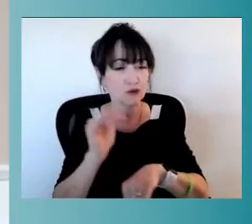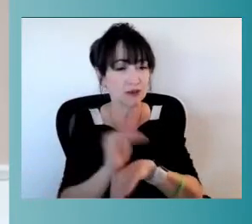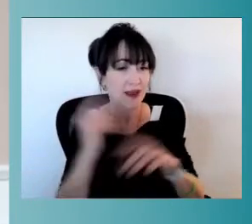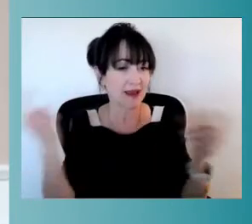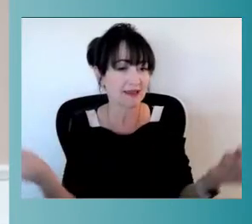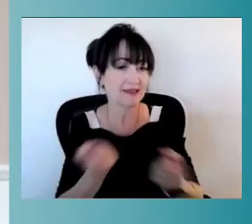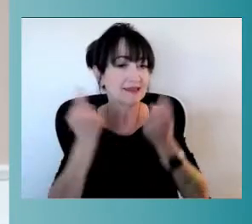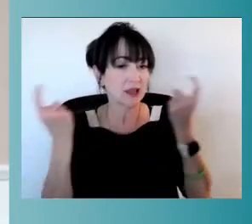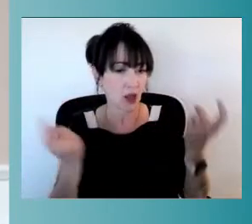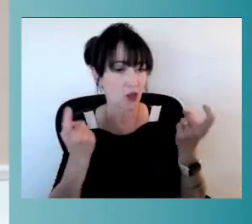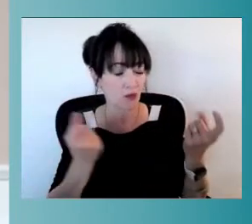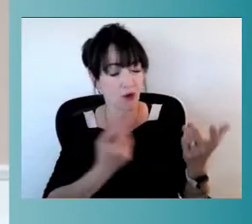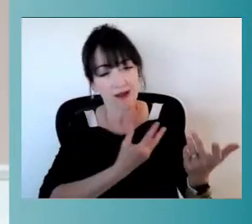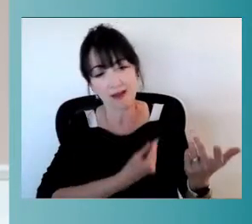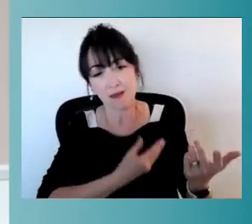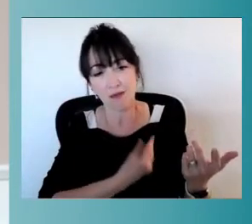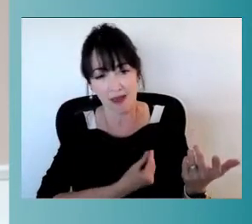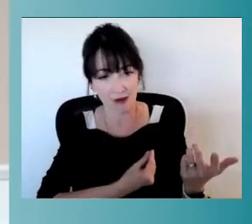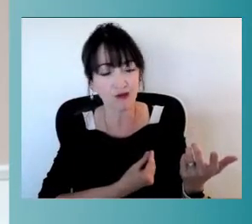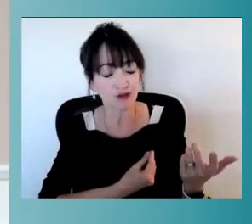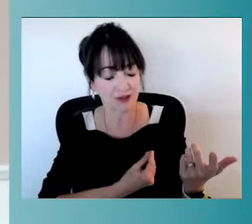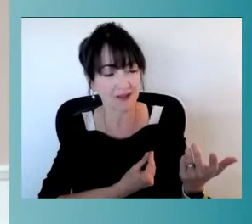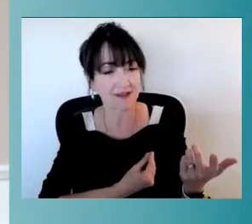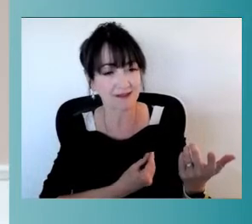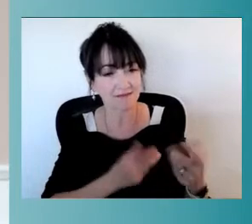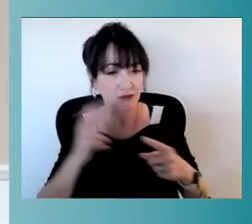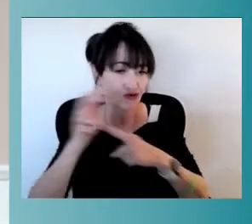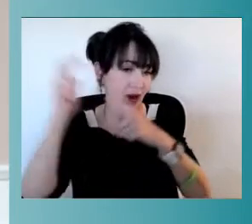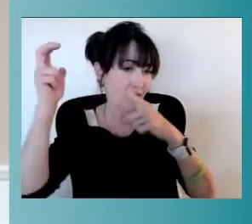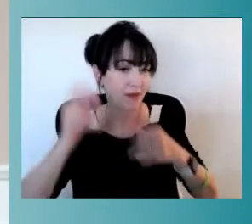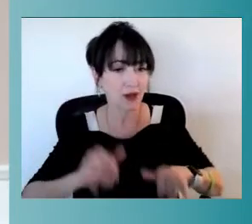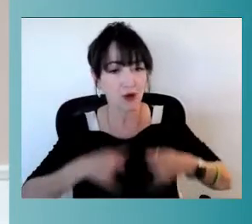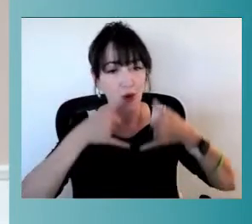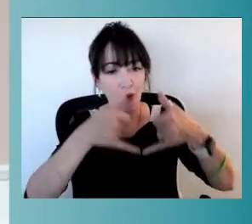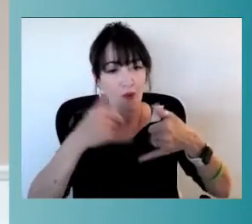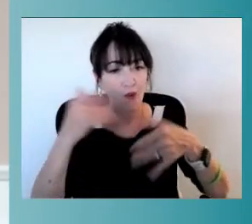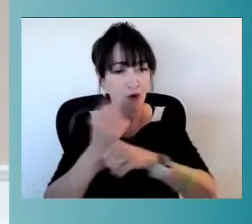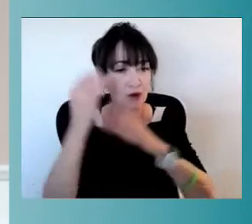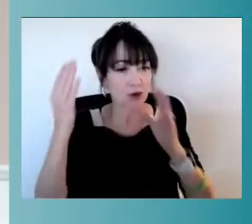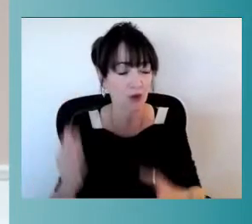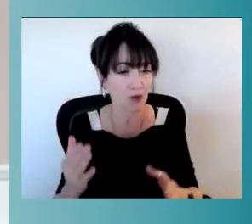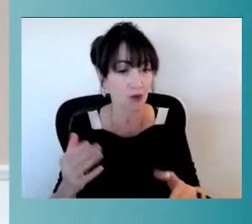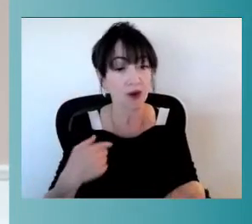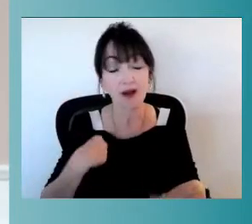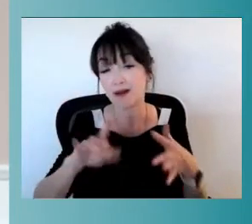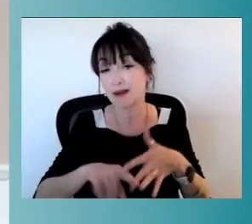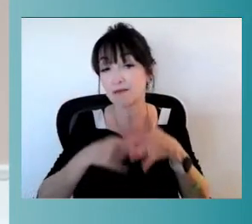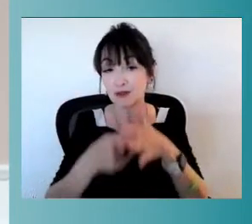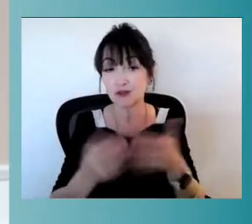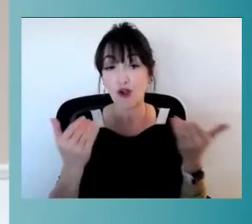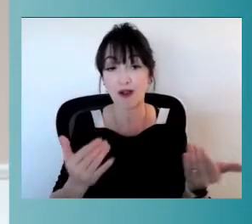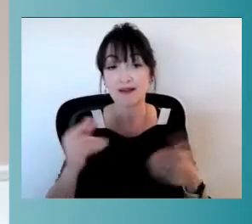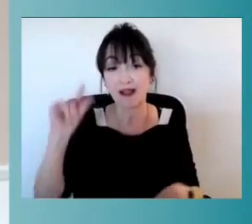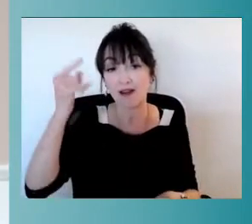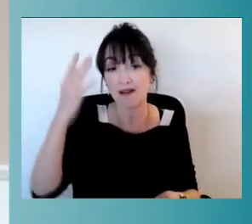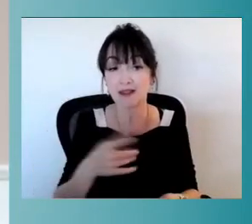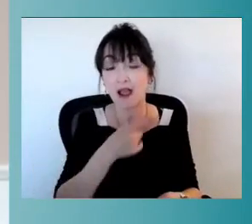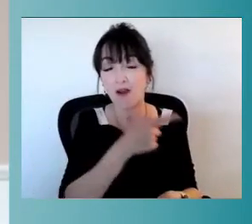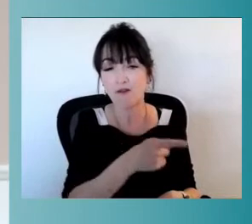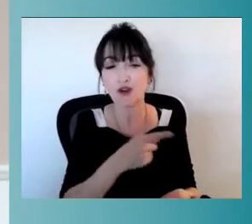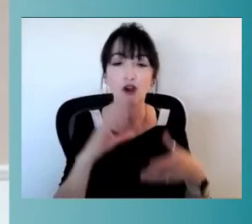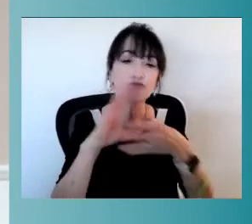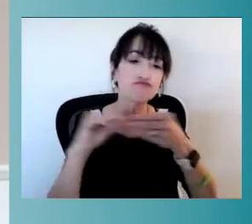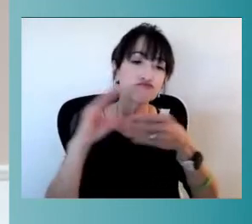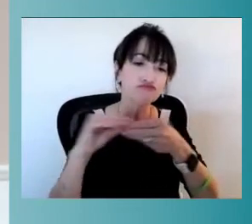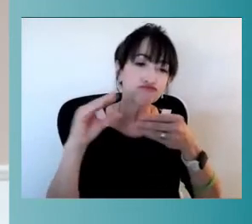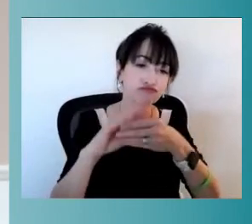Champion Award winners. And to kick us off, I'm going to introduce the governor to come and give some remarks before